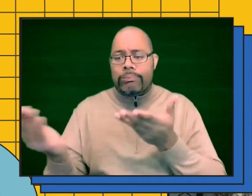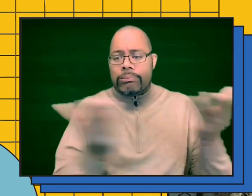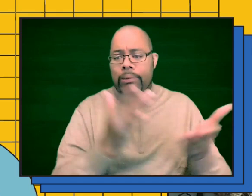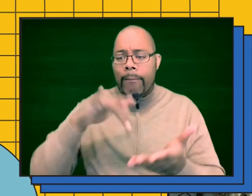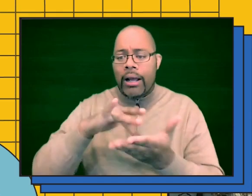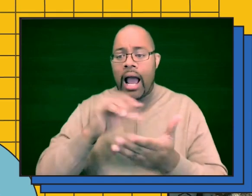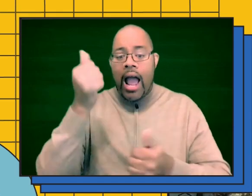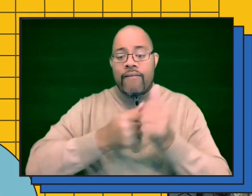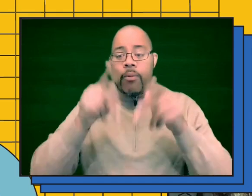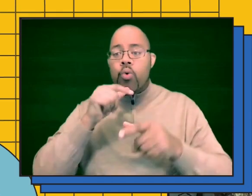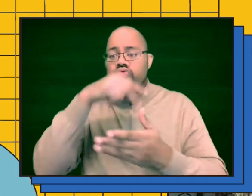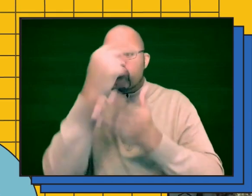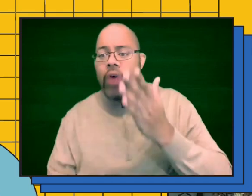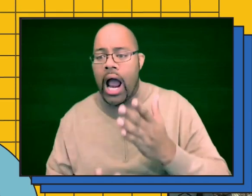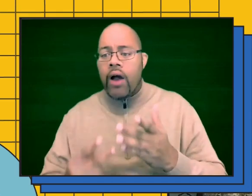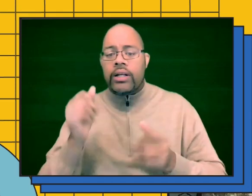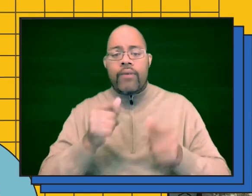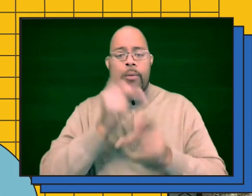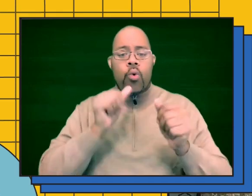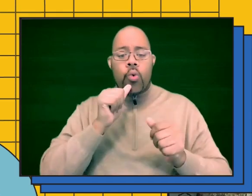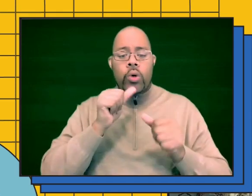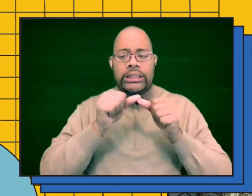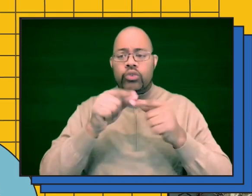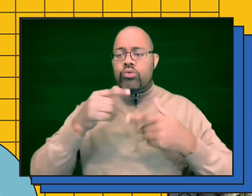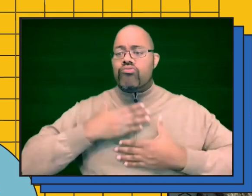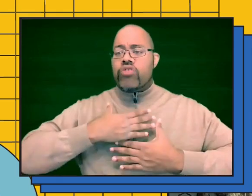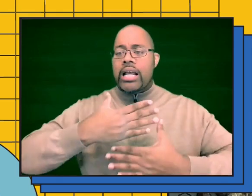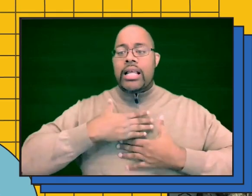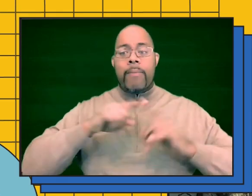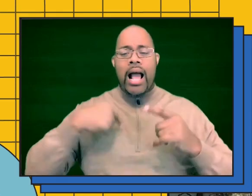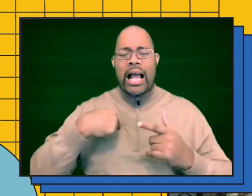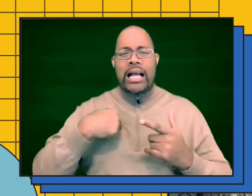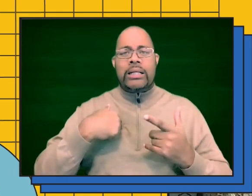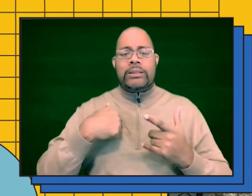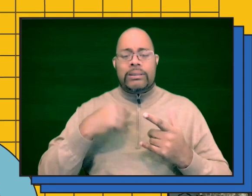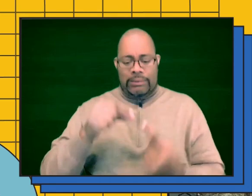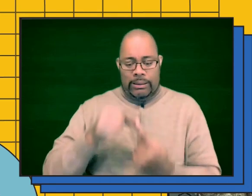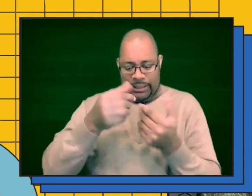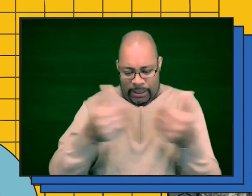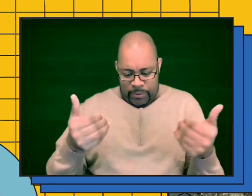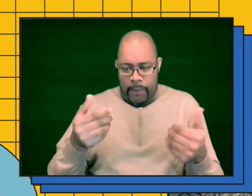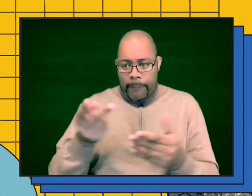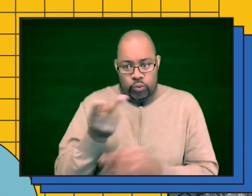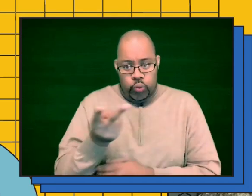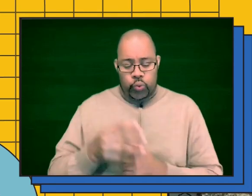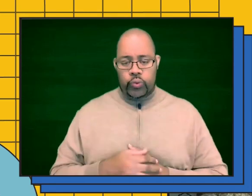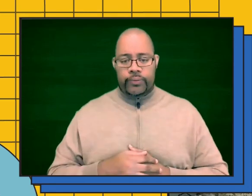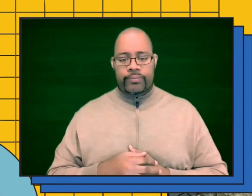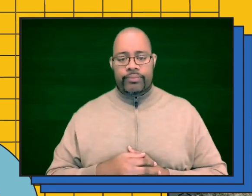and everyone who drowned and everyone who continued breathing, but I'm troubling the distinction between the